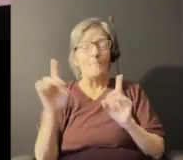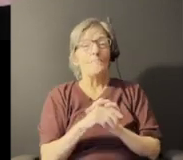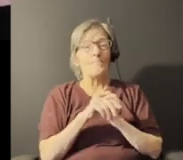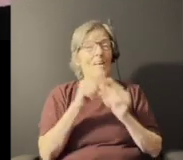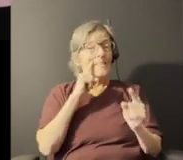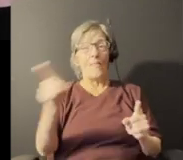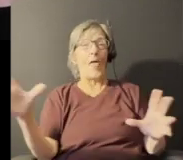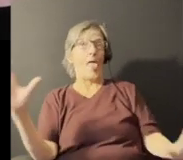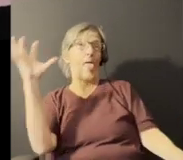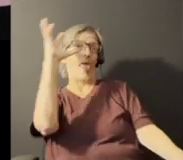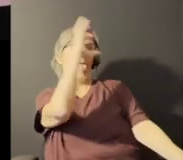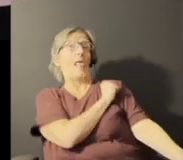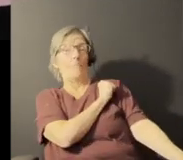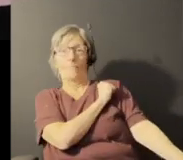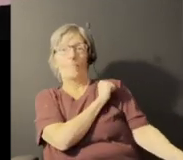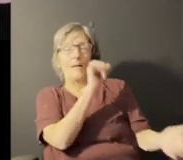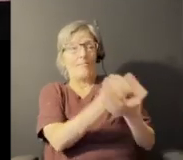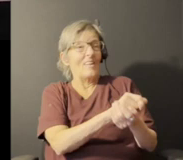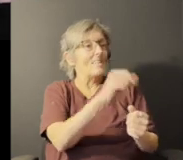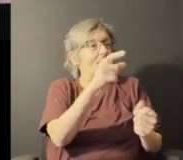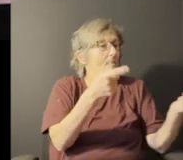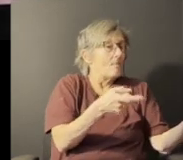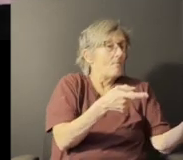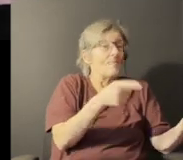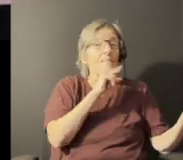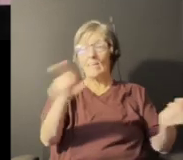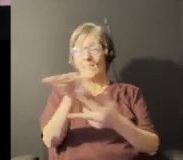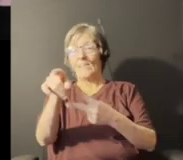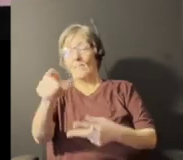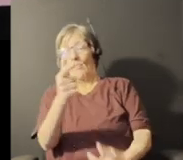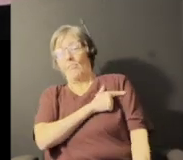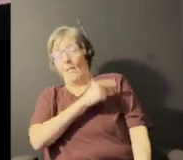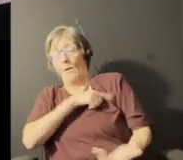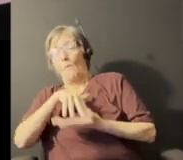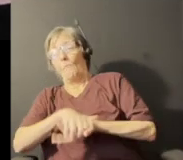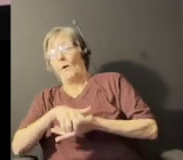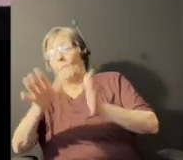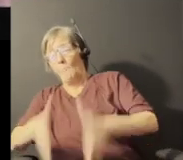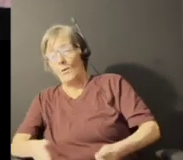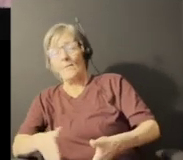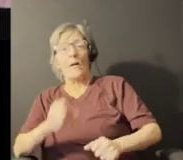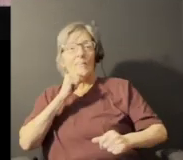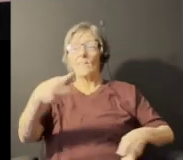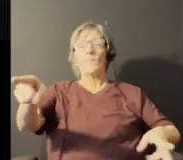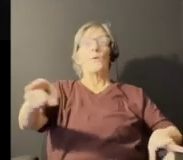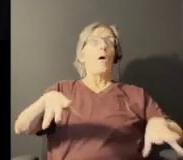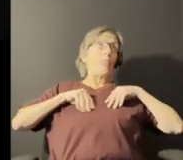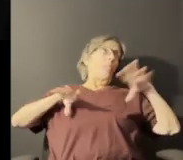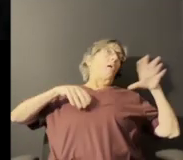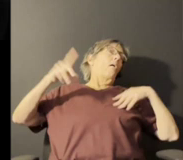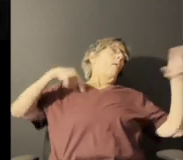There seems to be an assumption out there that, you know, you were either this lazy weakling that brought it